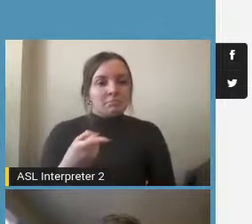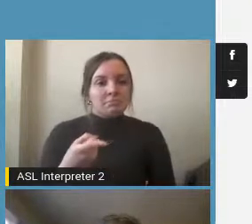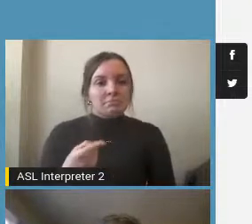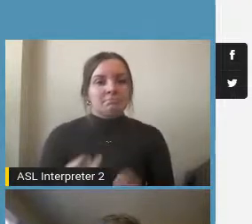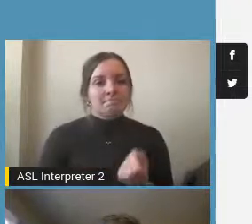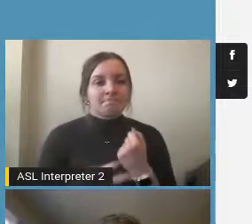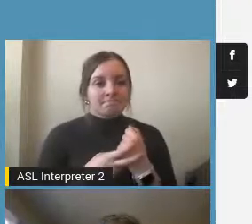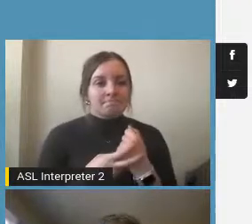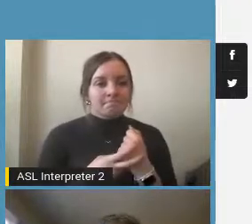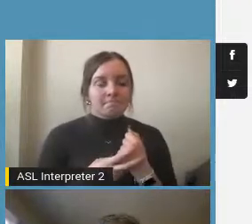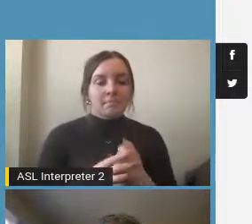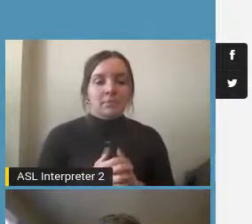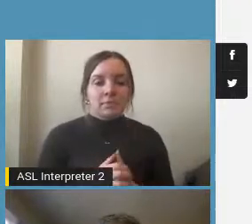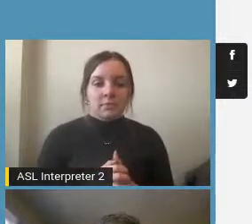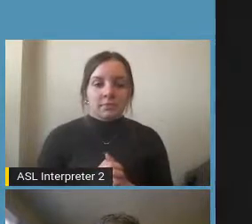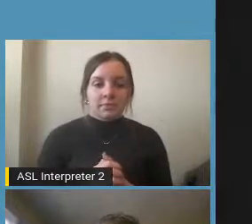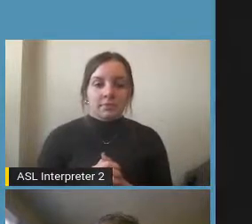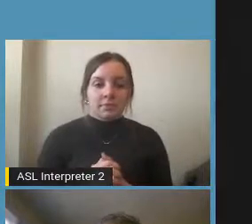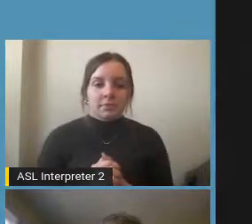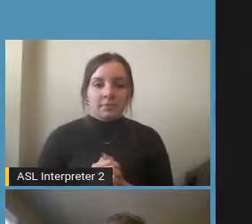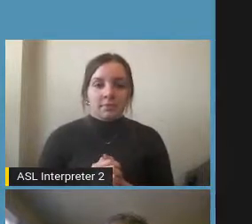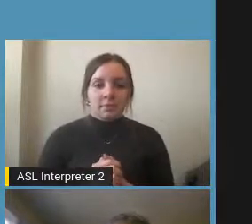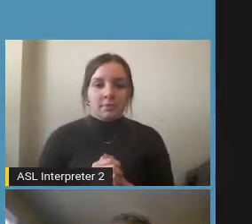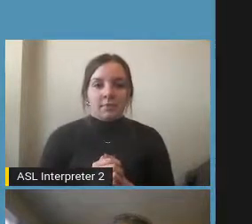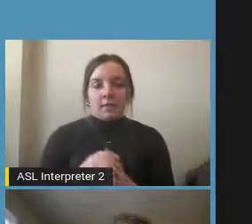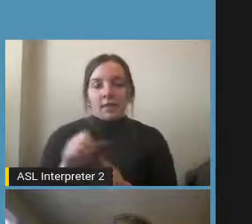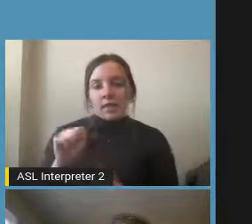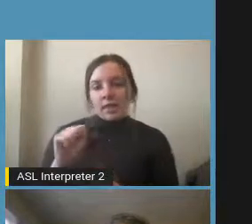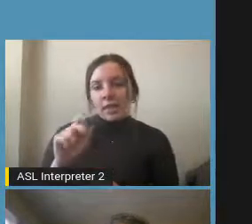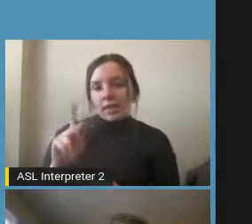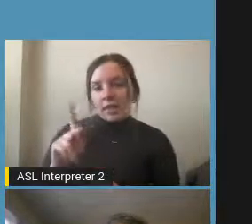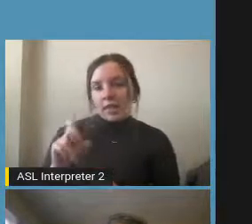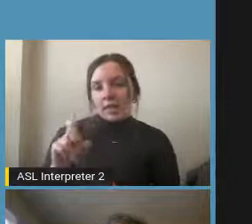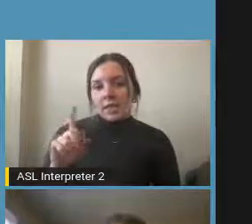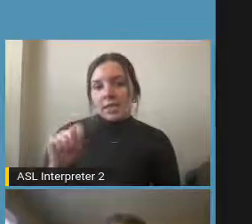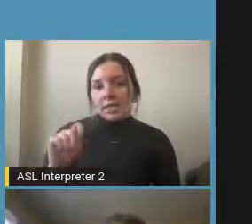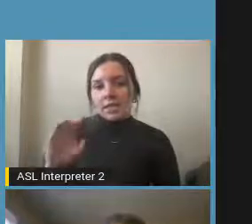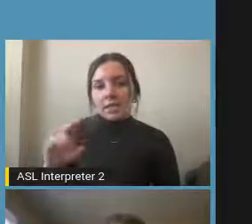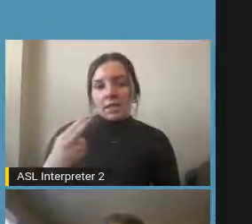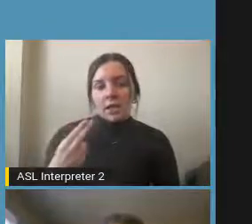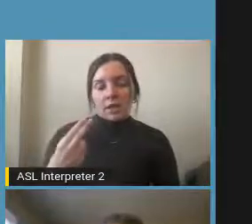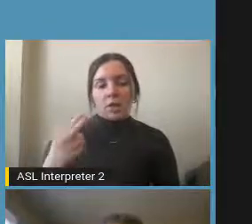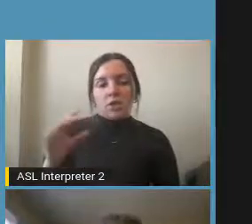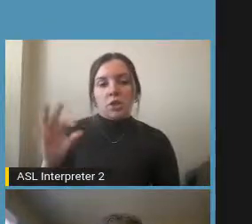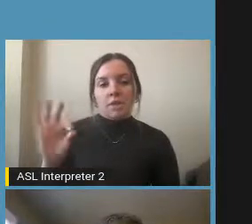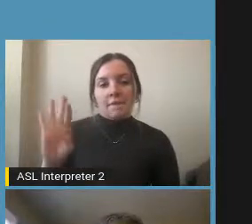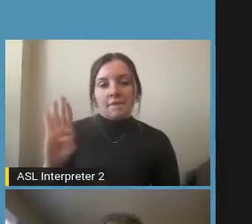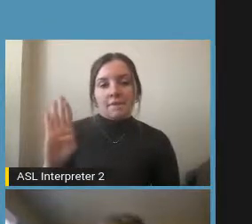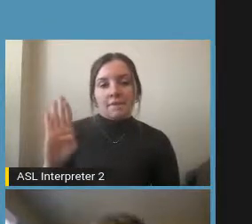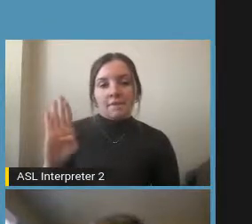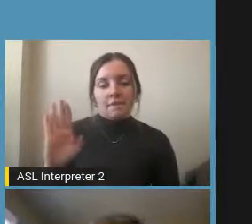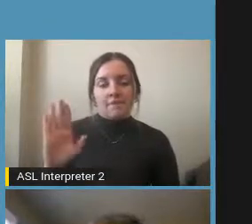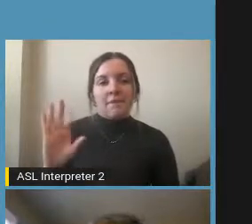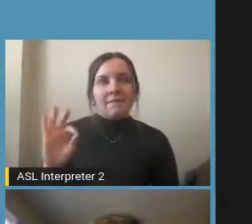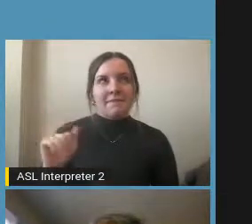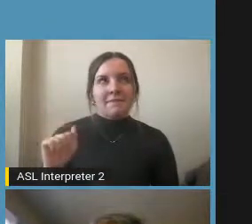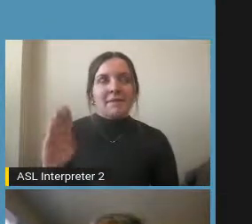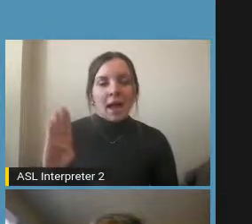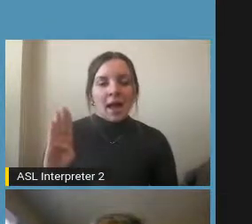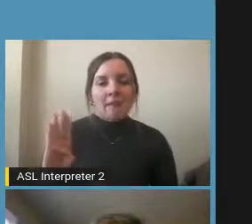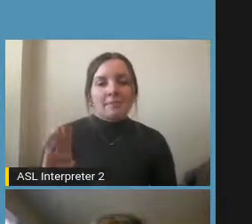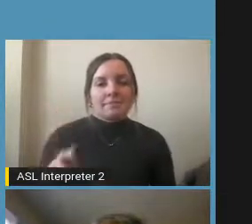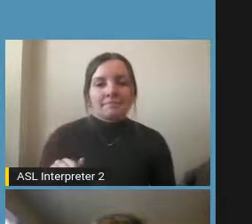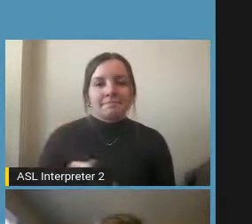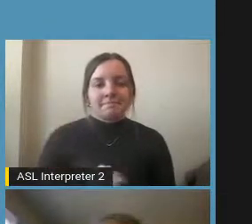of models on Sketchfab. So this is, again, something I had nothing to do with. This is, I believe, in the